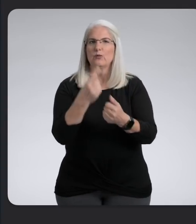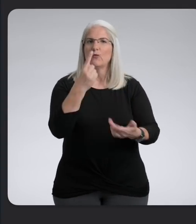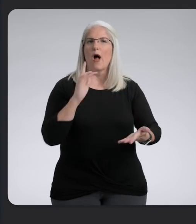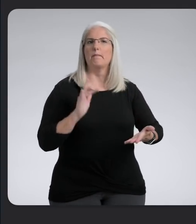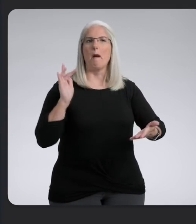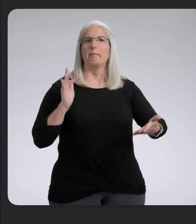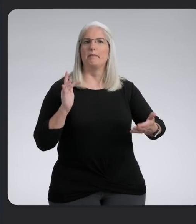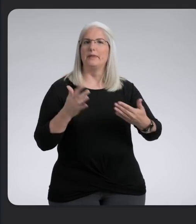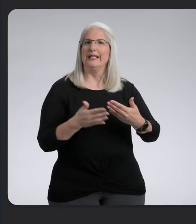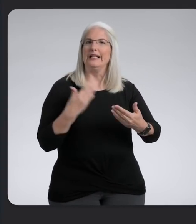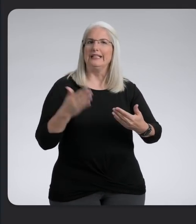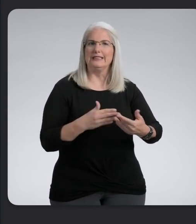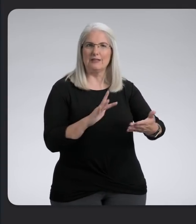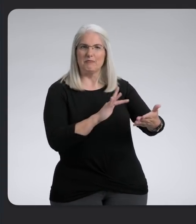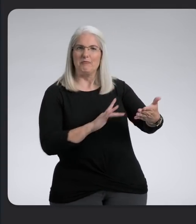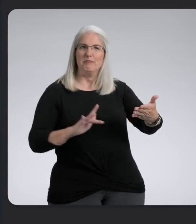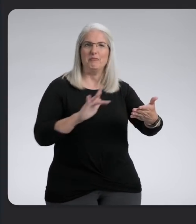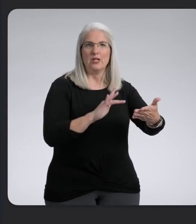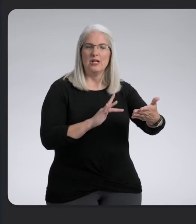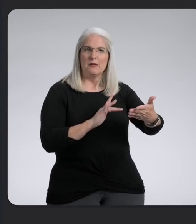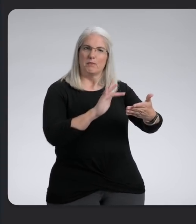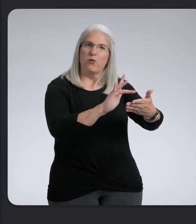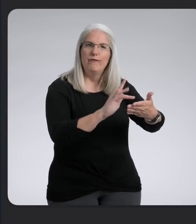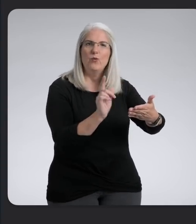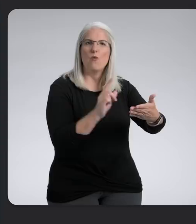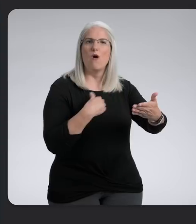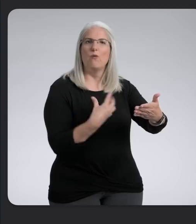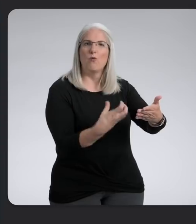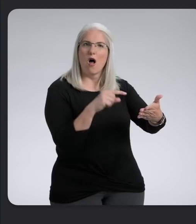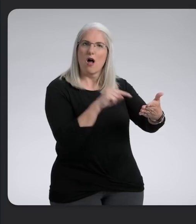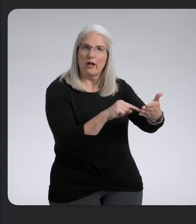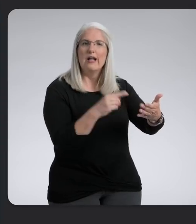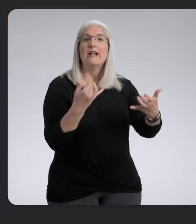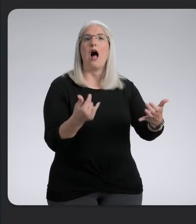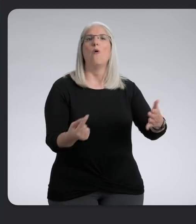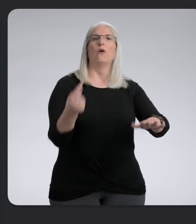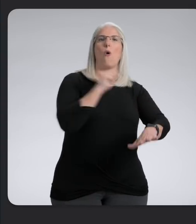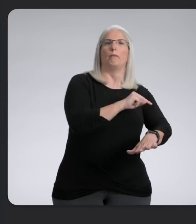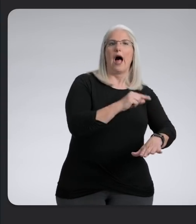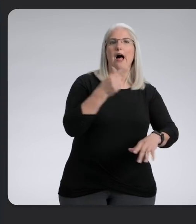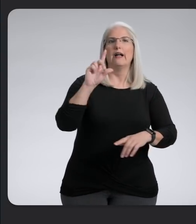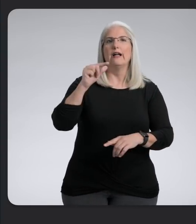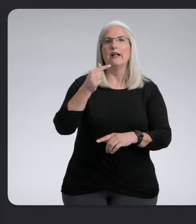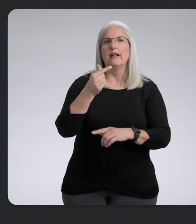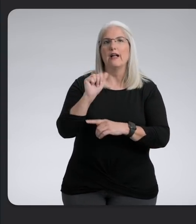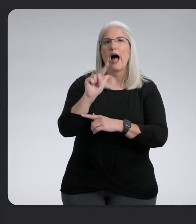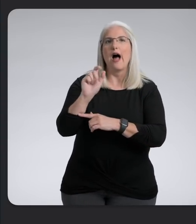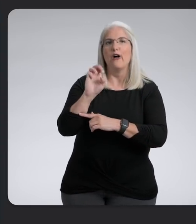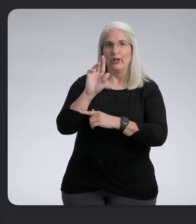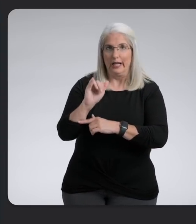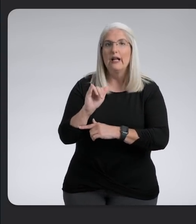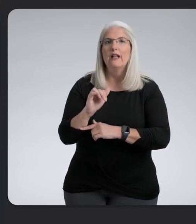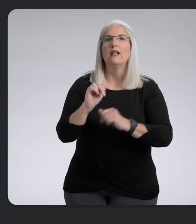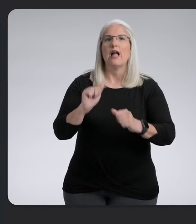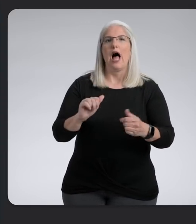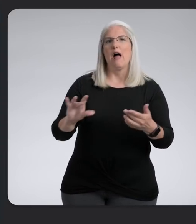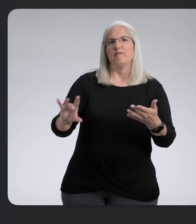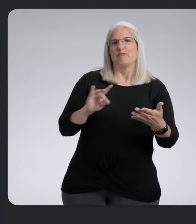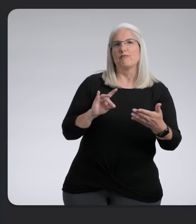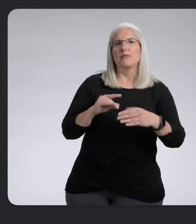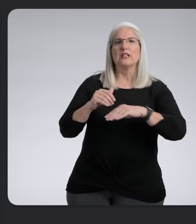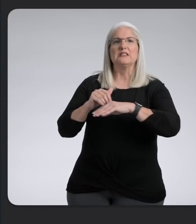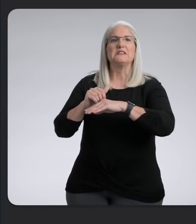for this towards the top here. Now, I'll go back to the gallery and grab the Parcel widget for tracking my incoming